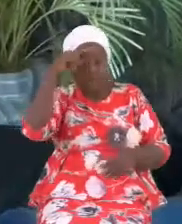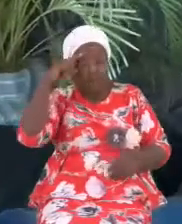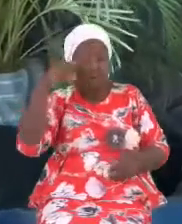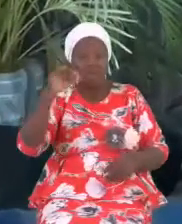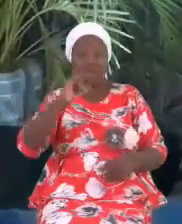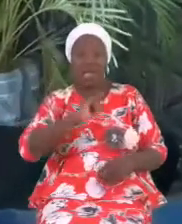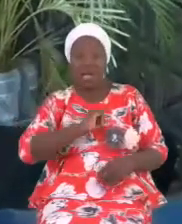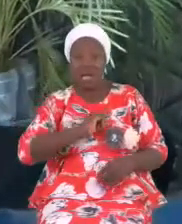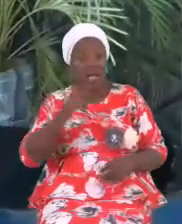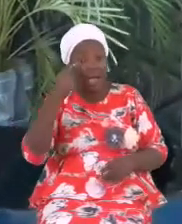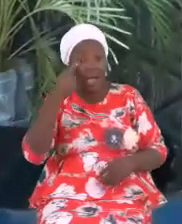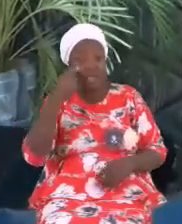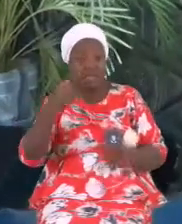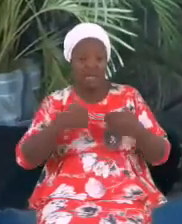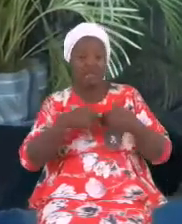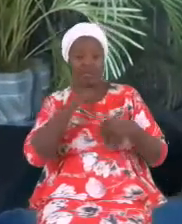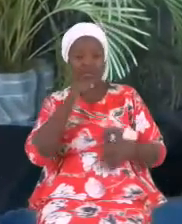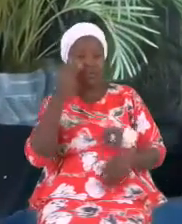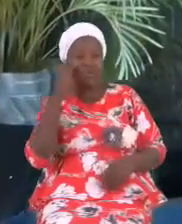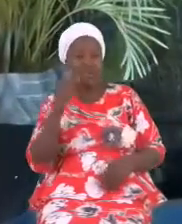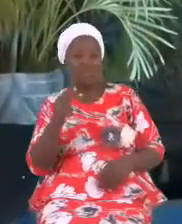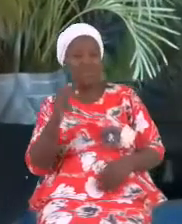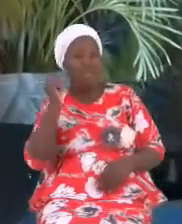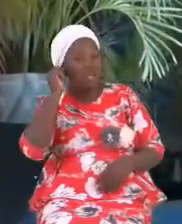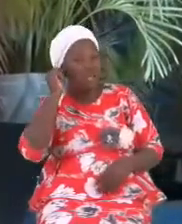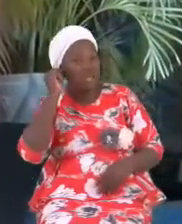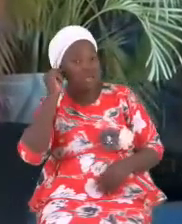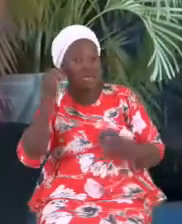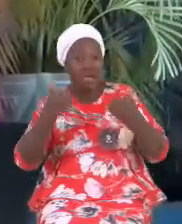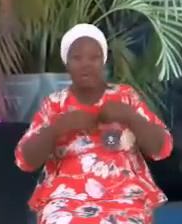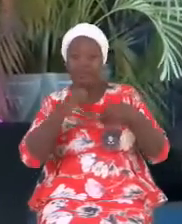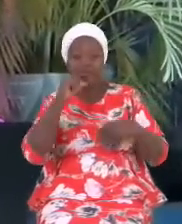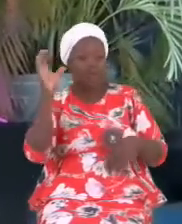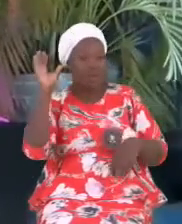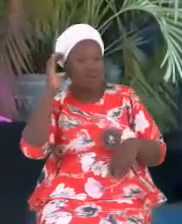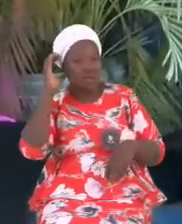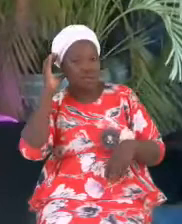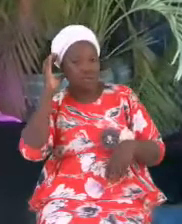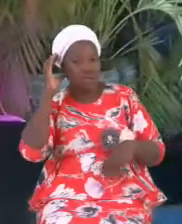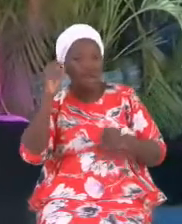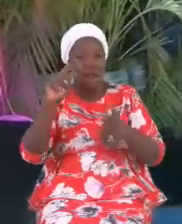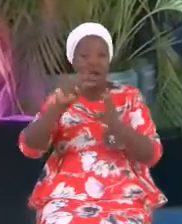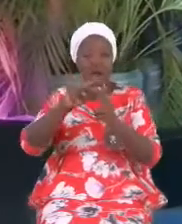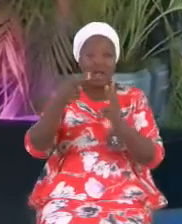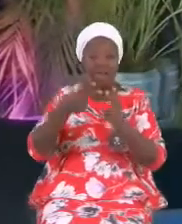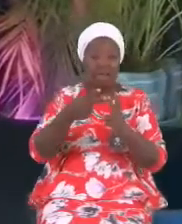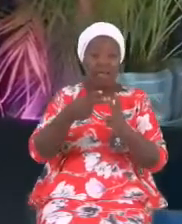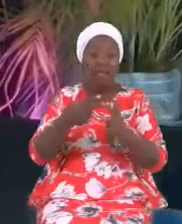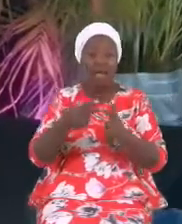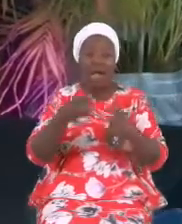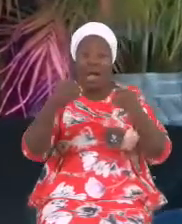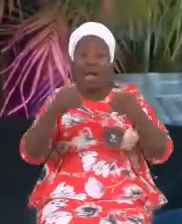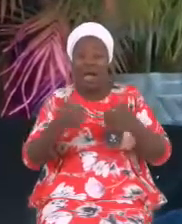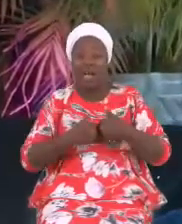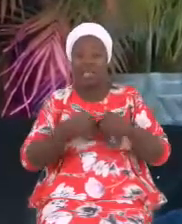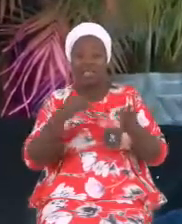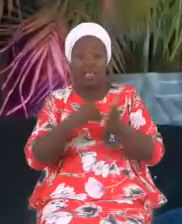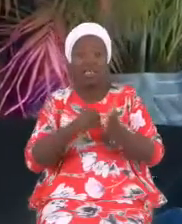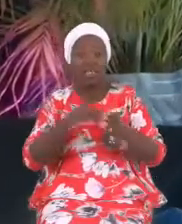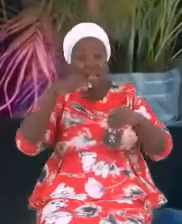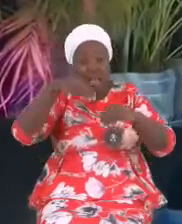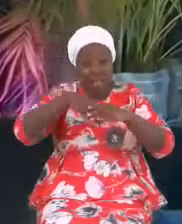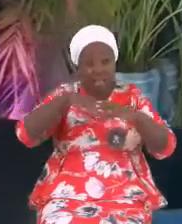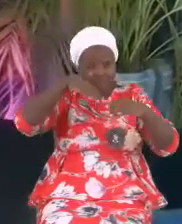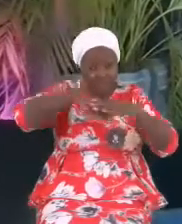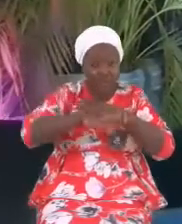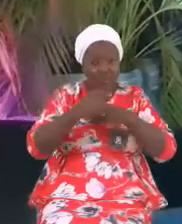eye has not seen, ears have not heard, neither has it entered into